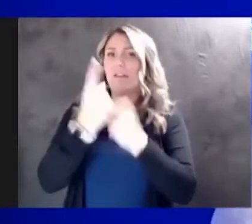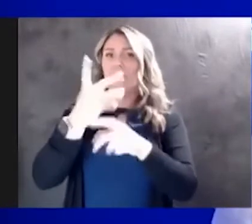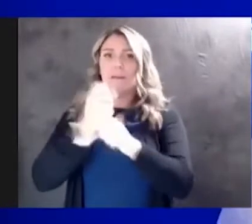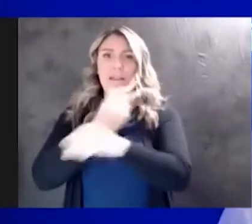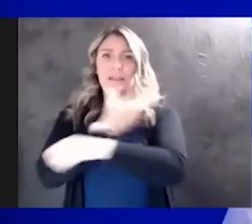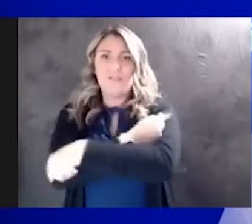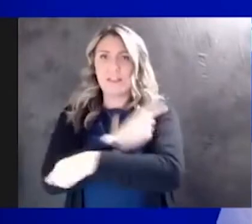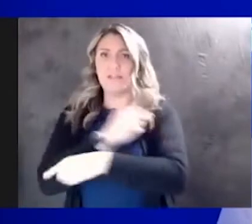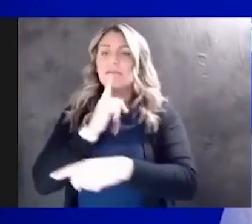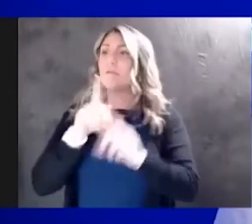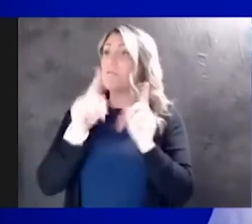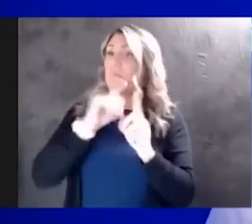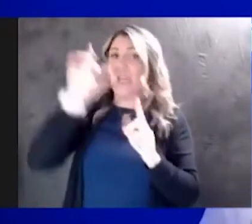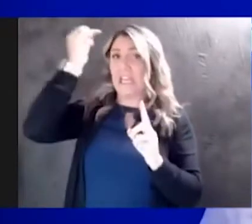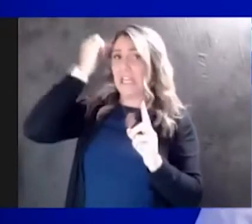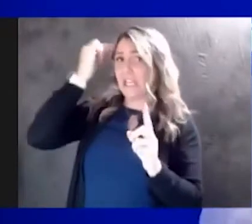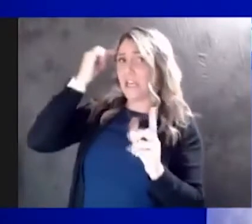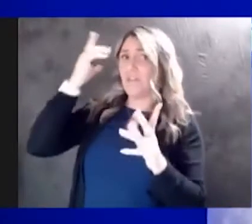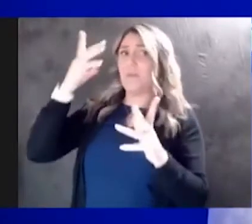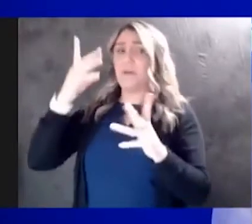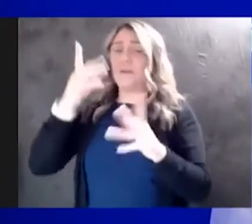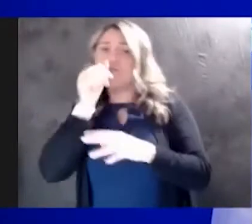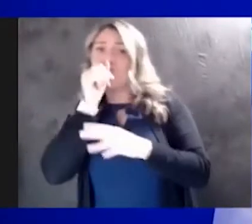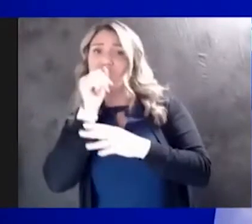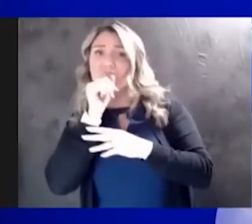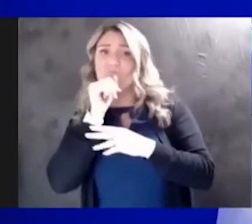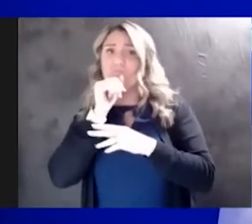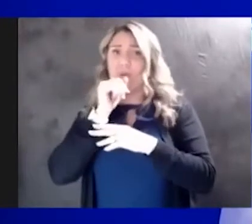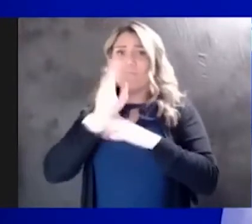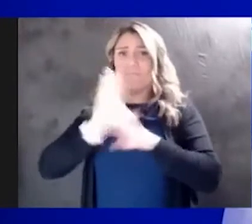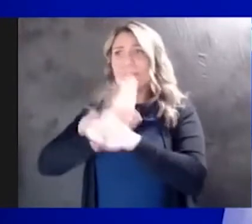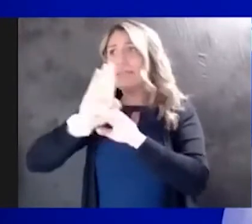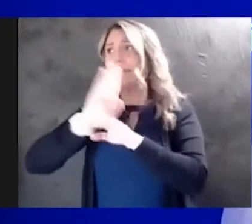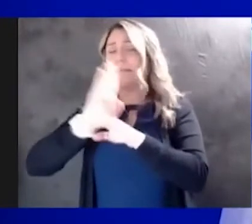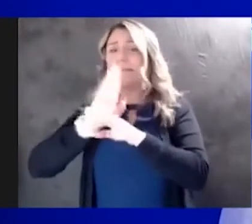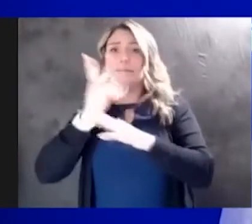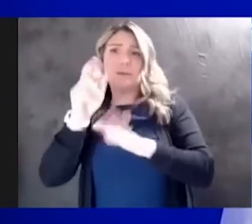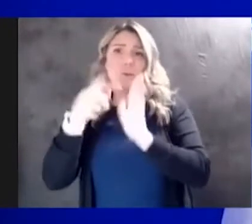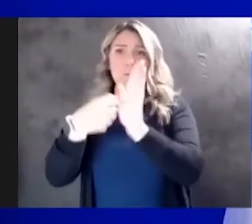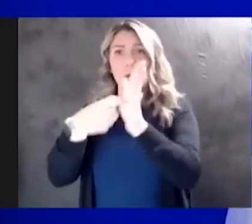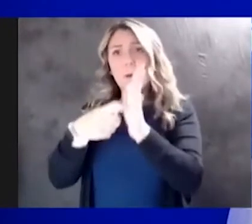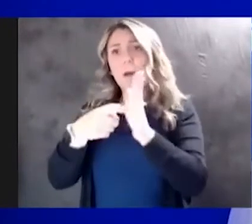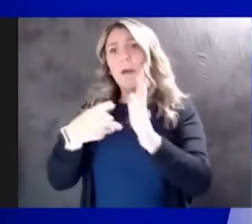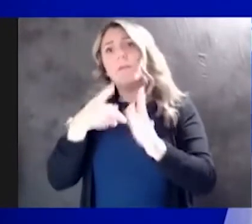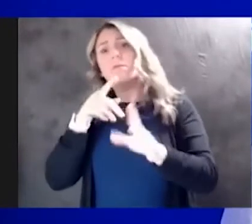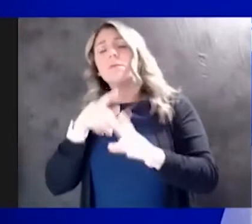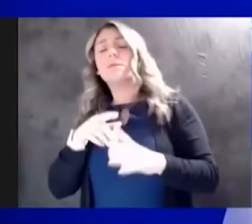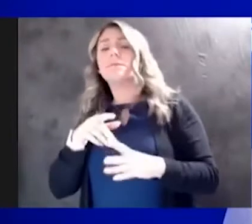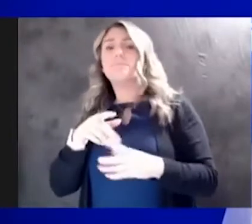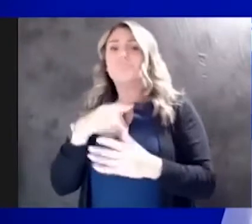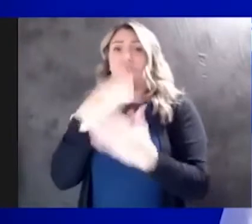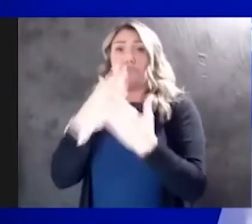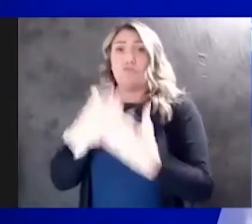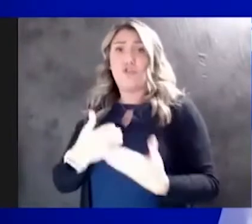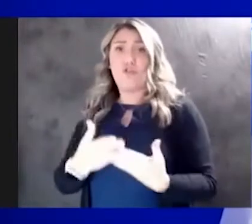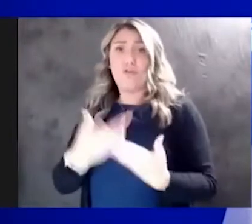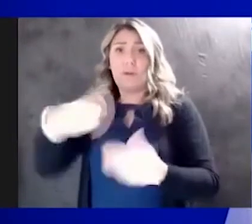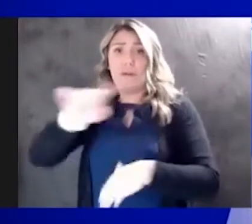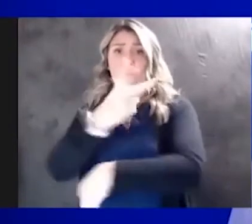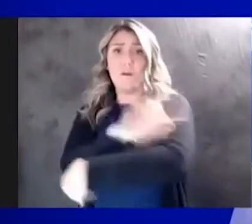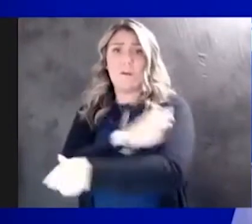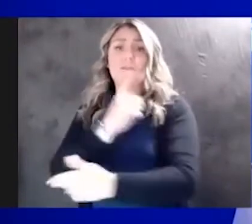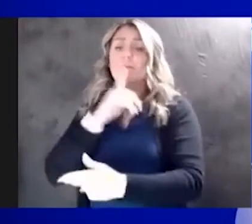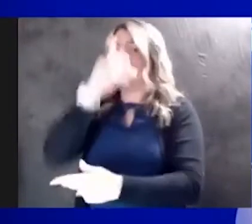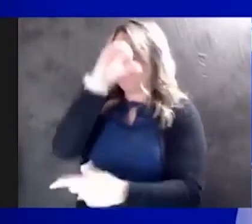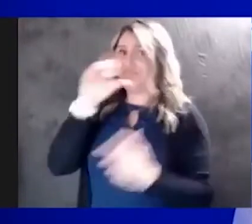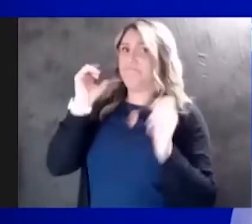government agencies or private entities requiring or mandating proof of vaccination, that's certainly up to them. We do